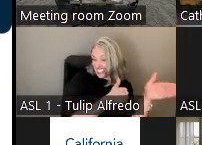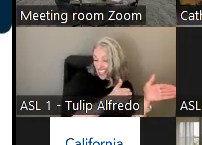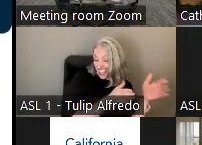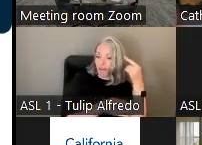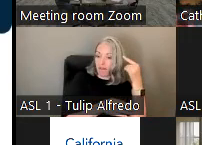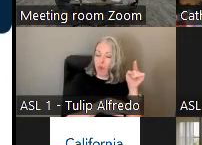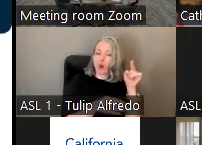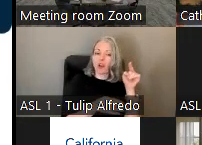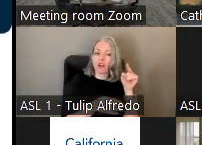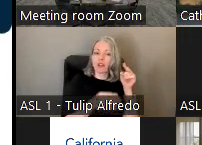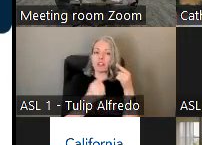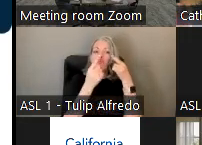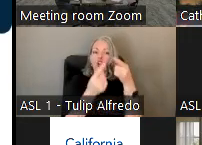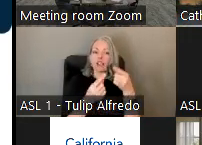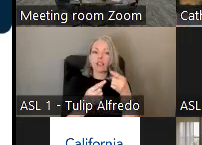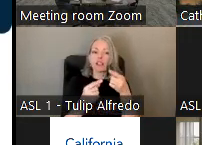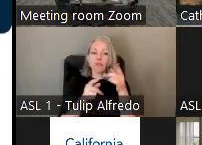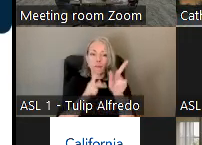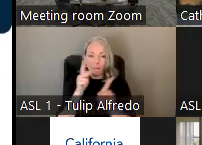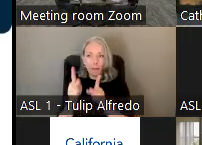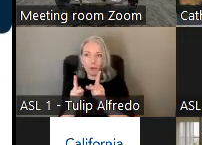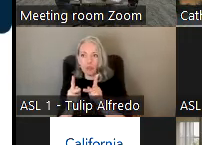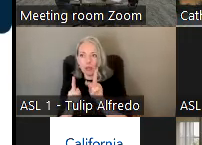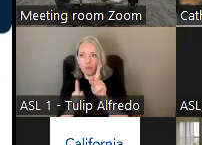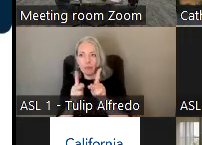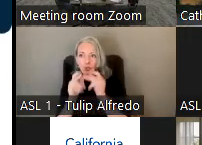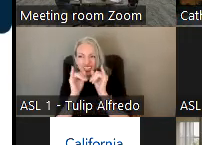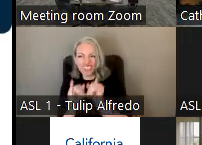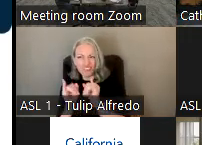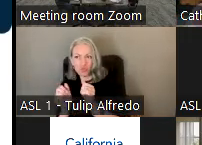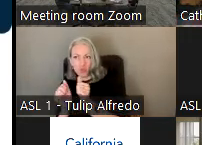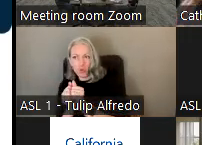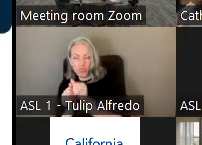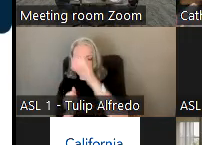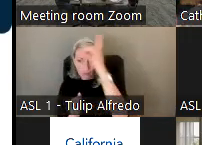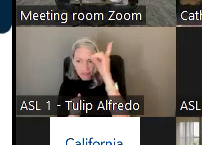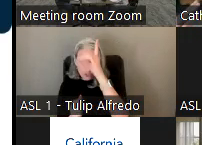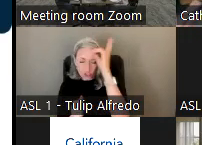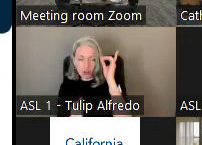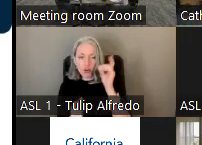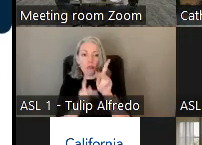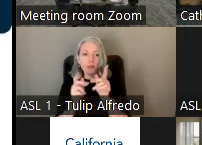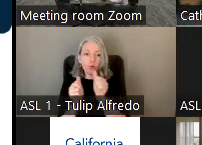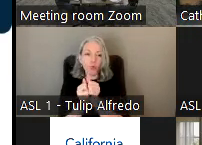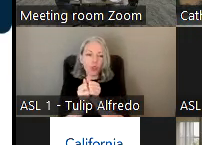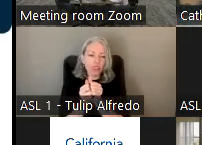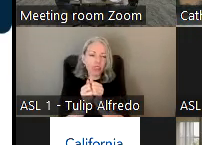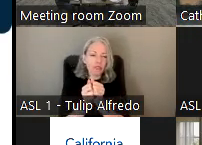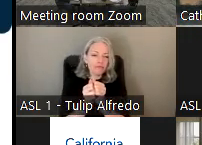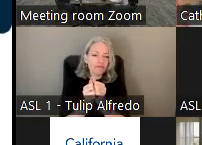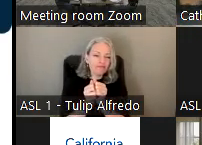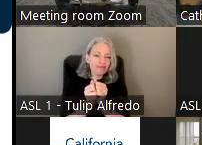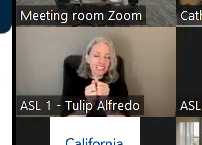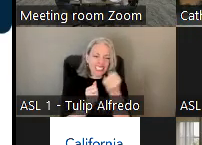population, which could be individuals with dementia or individuals with intellectual and developmental disabilities